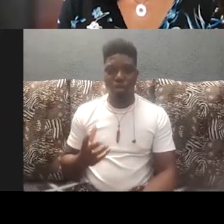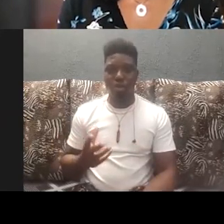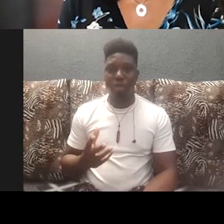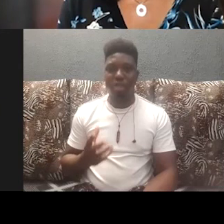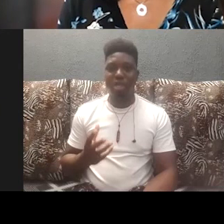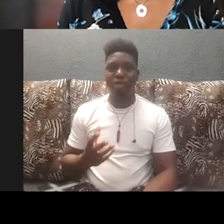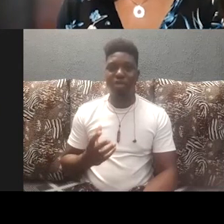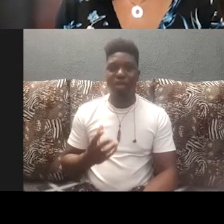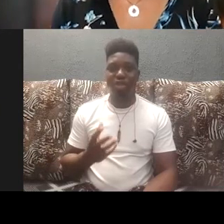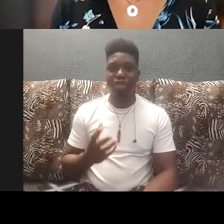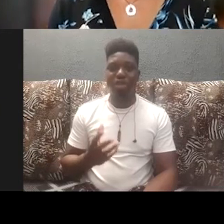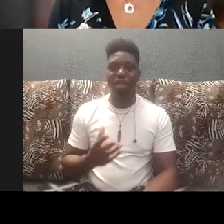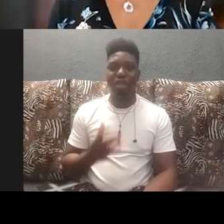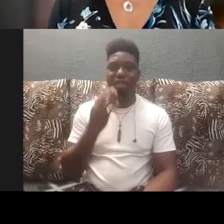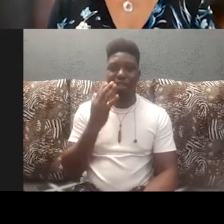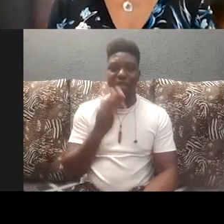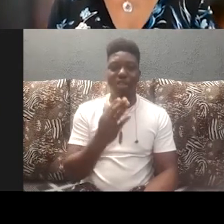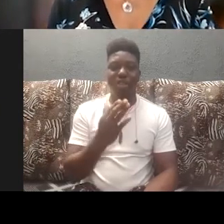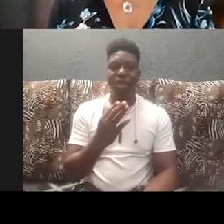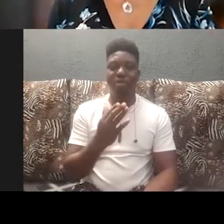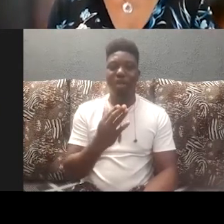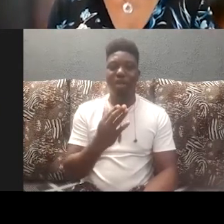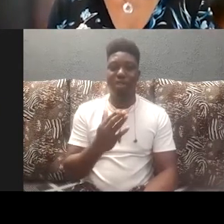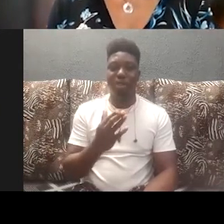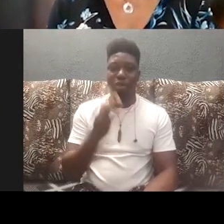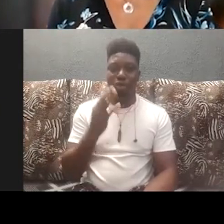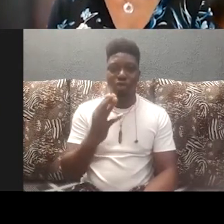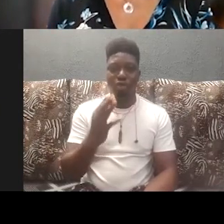Because by the time you give an instruction, there's disability